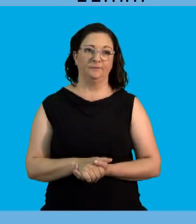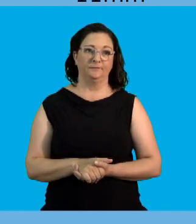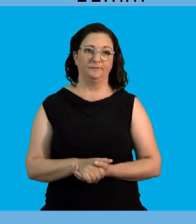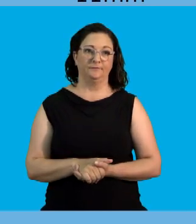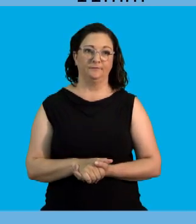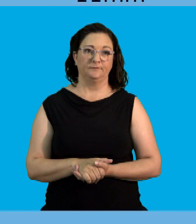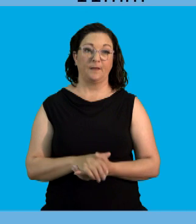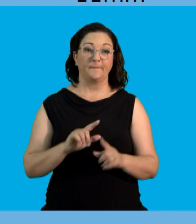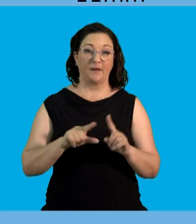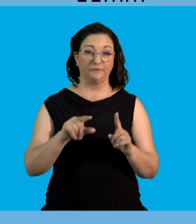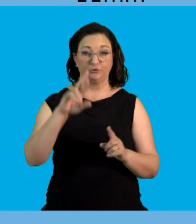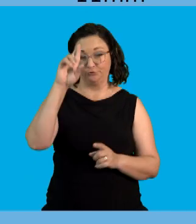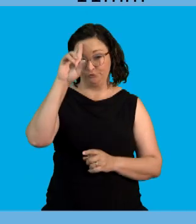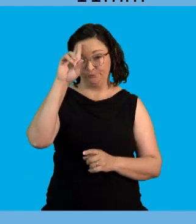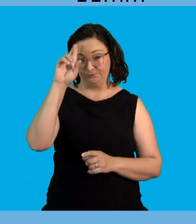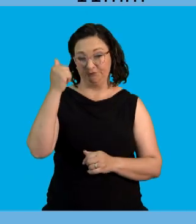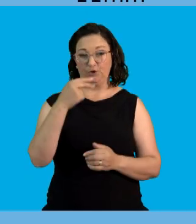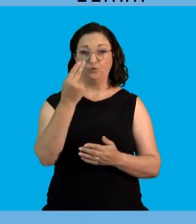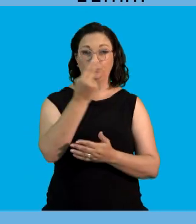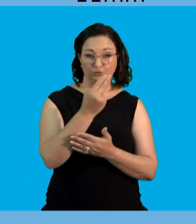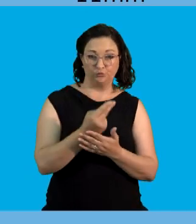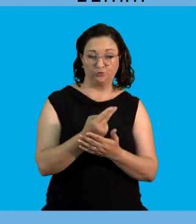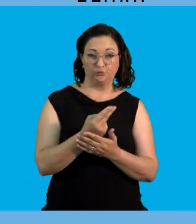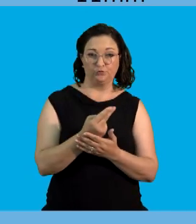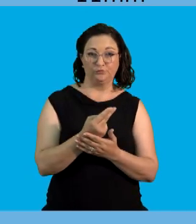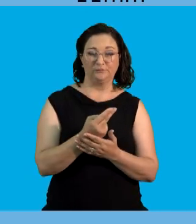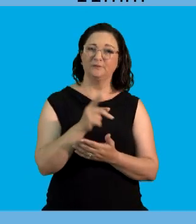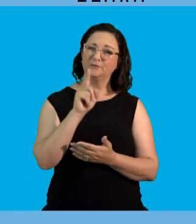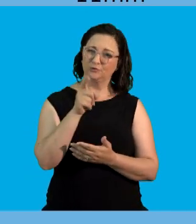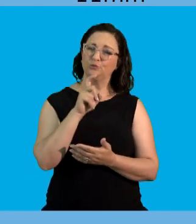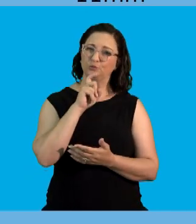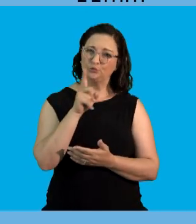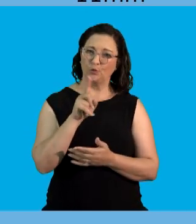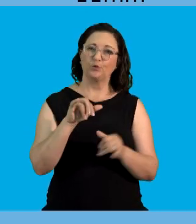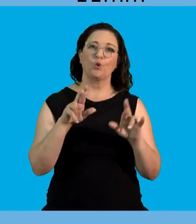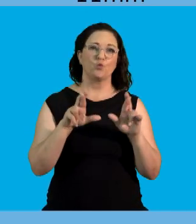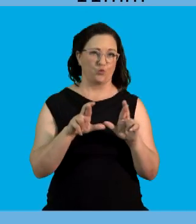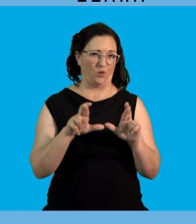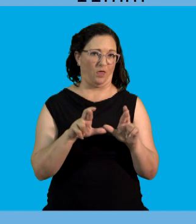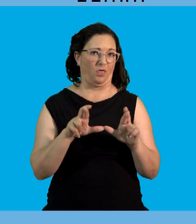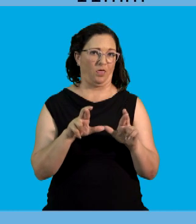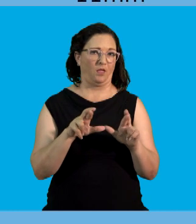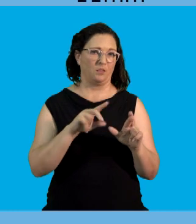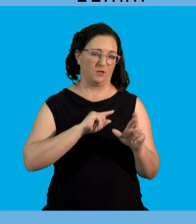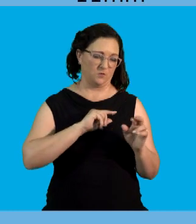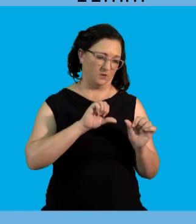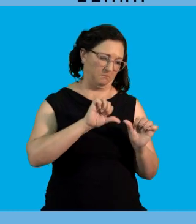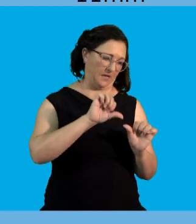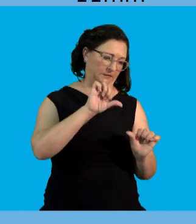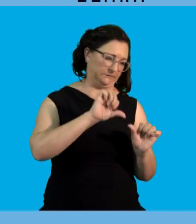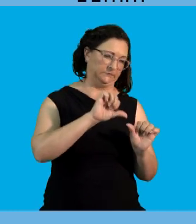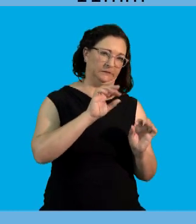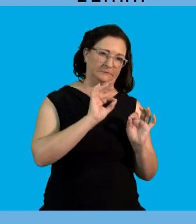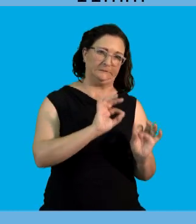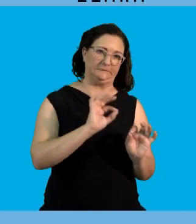10. Remember that when we are drawing this particular graph, we need to use a ruler so that we can measure